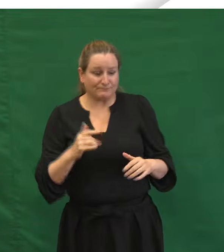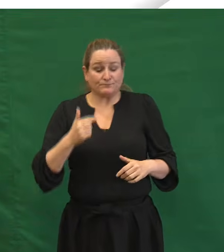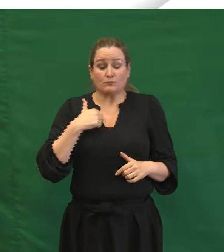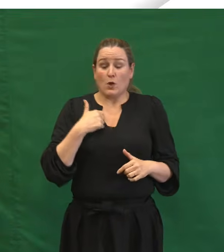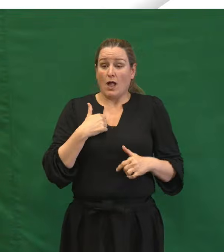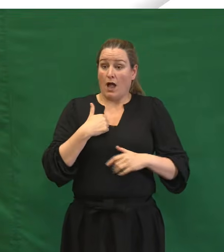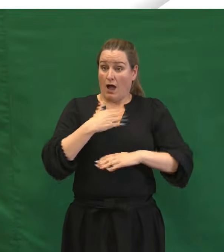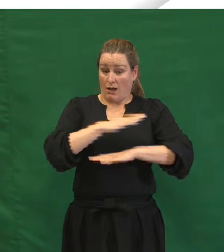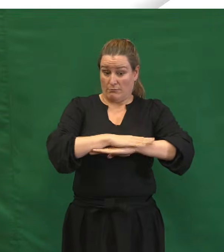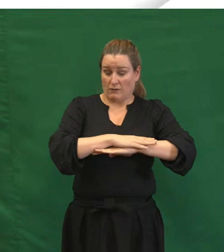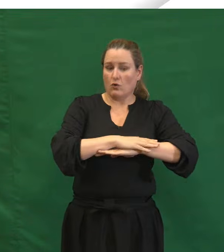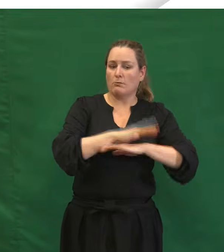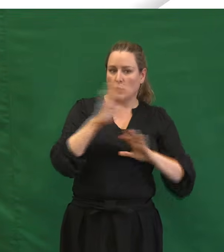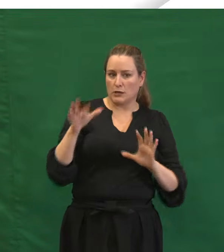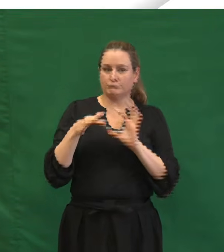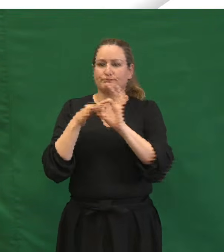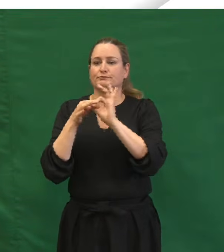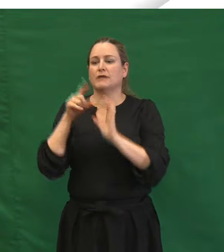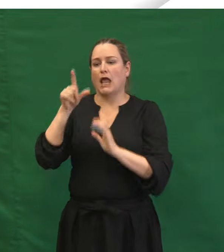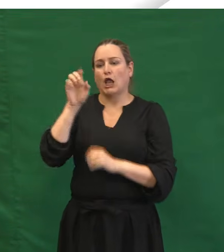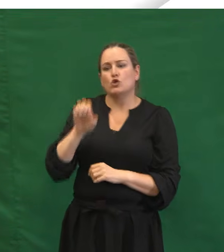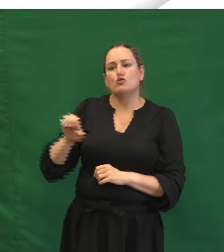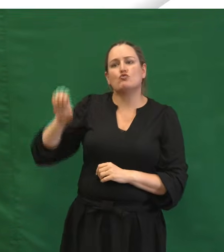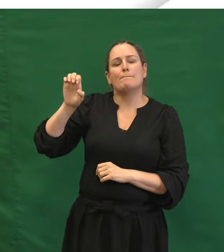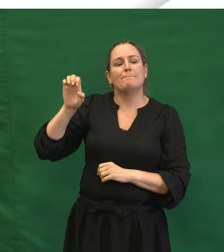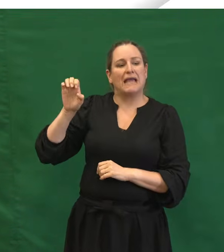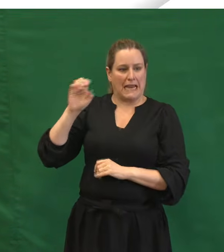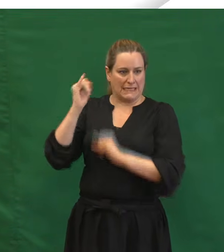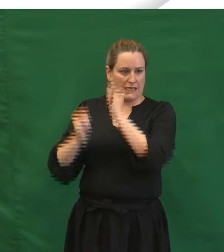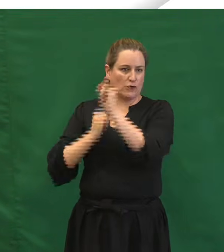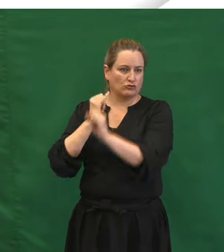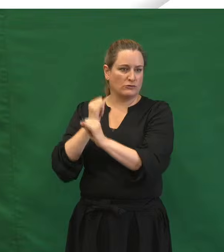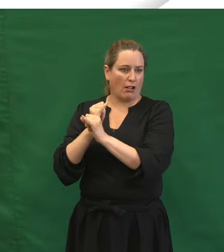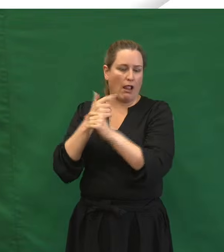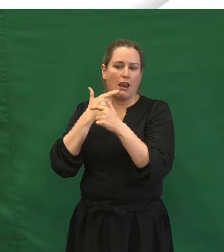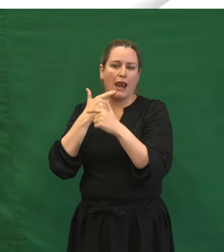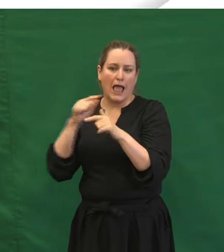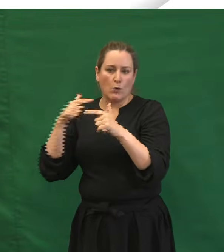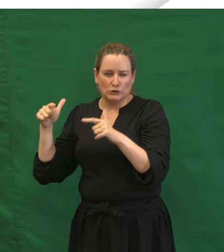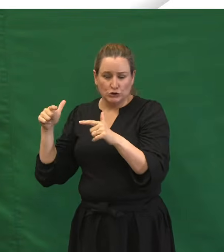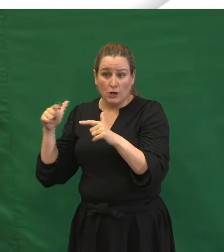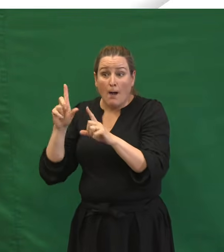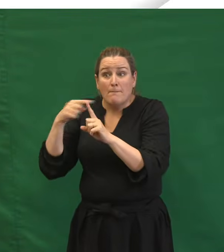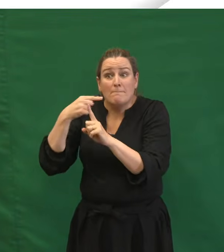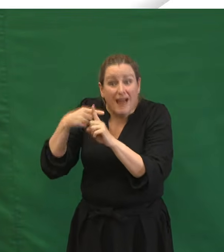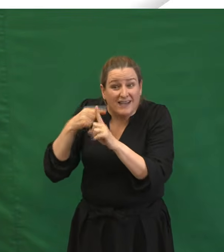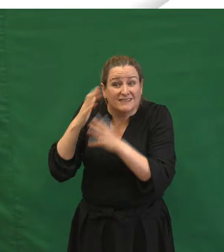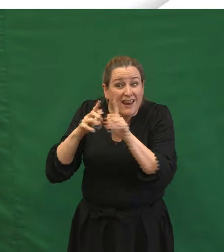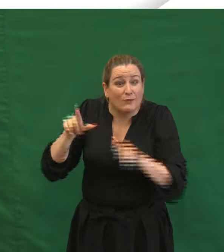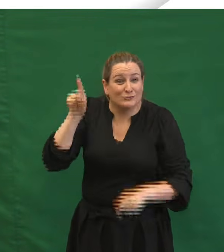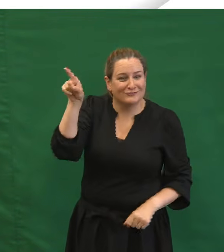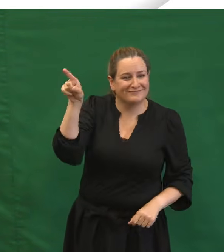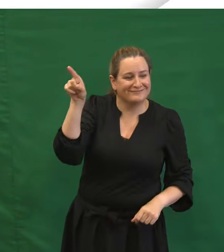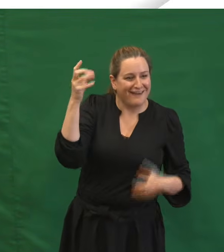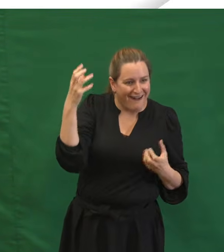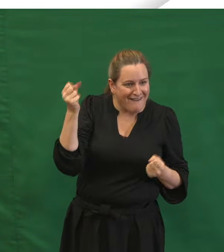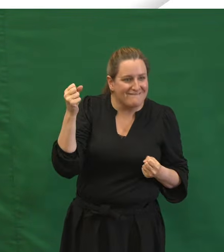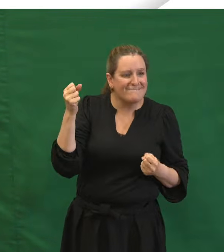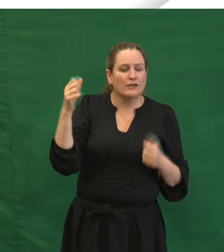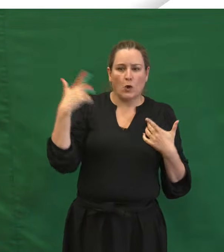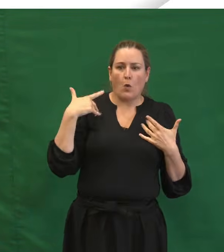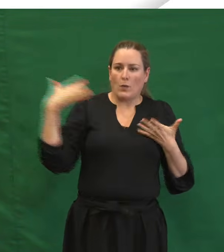resources community, also in Europe, called Clarine. They've also done a lot of things for sign language in their environment. You'll hear a bit more about that later, about